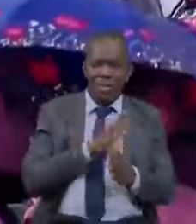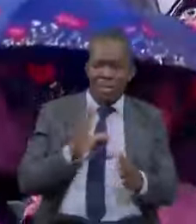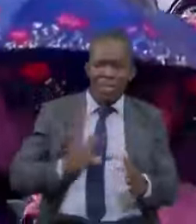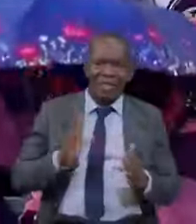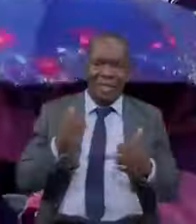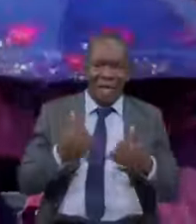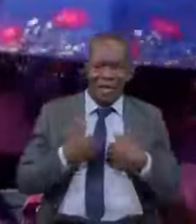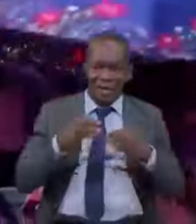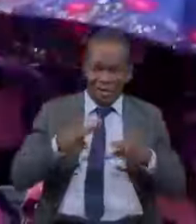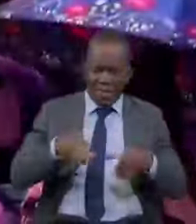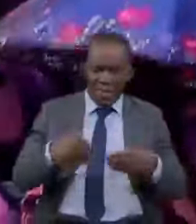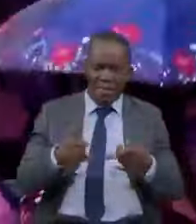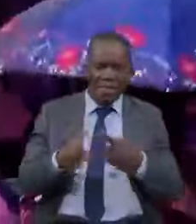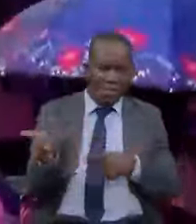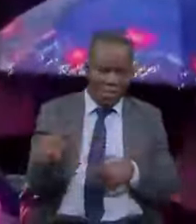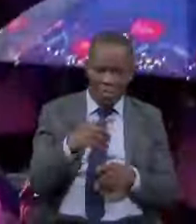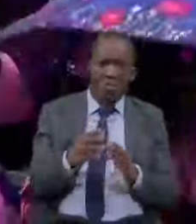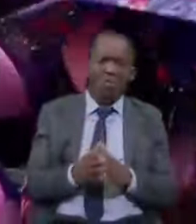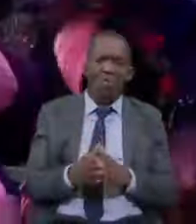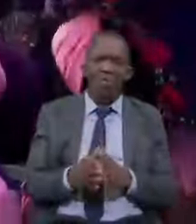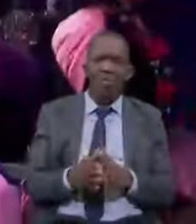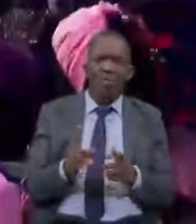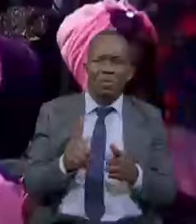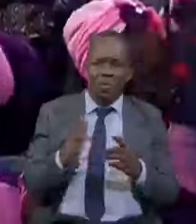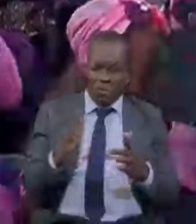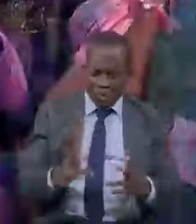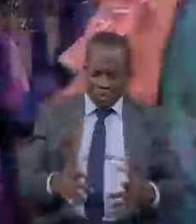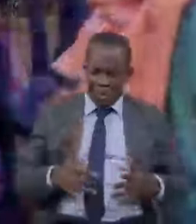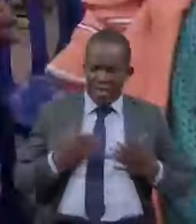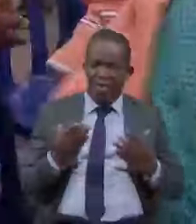to live an overcoming life,